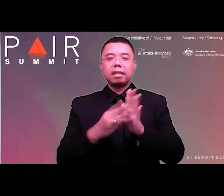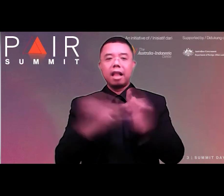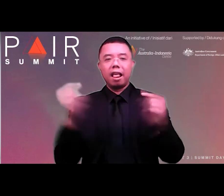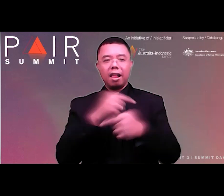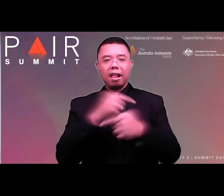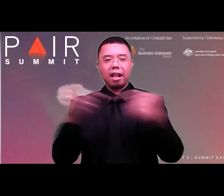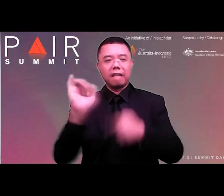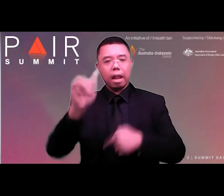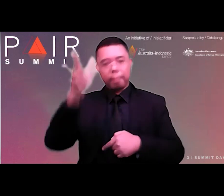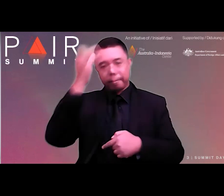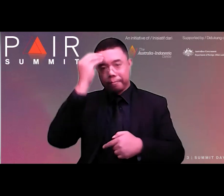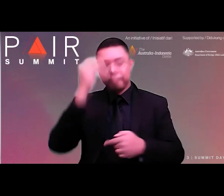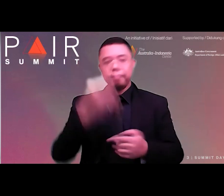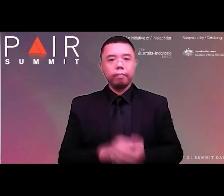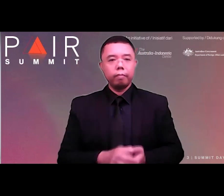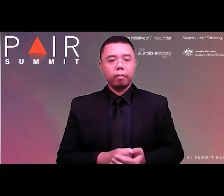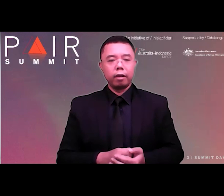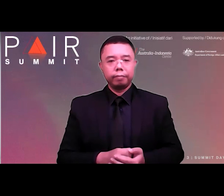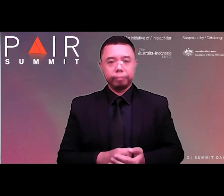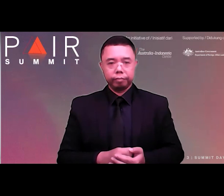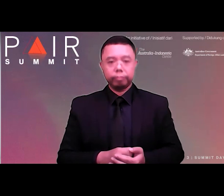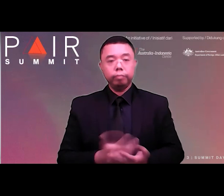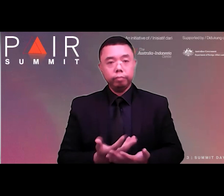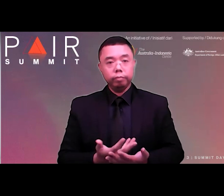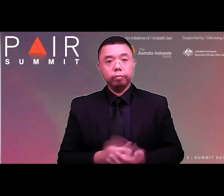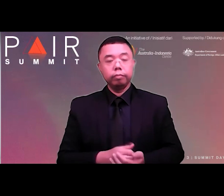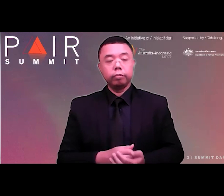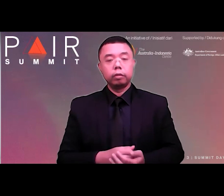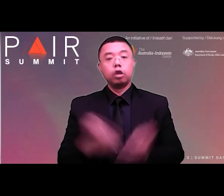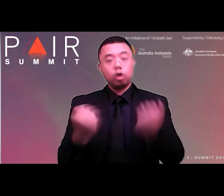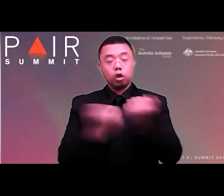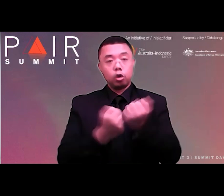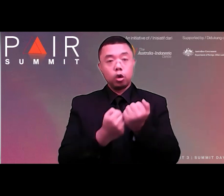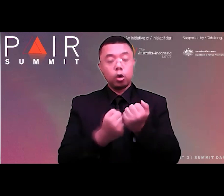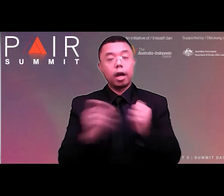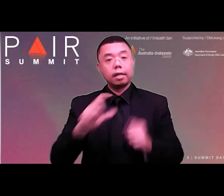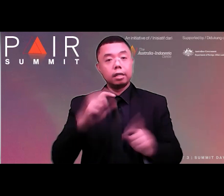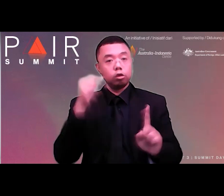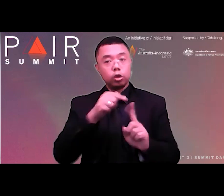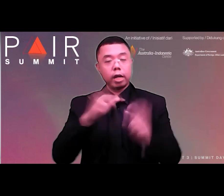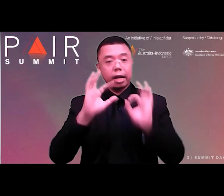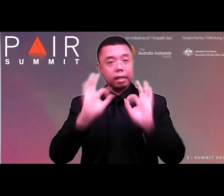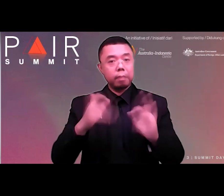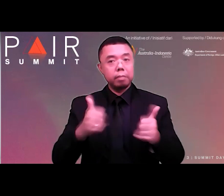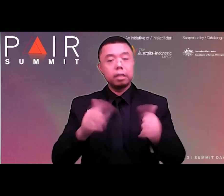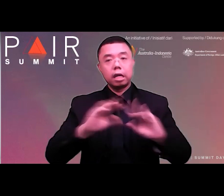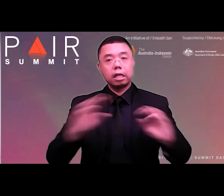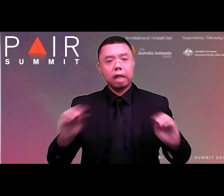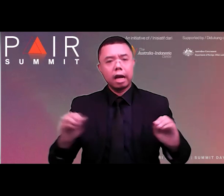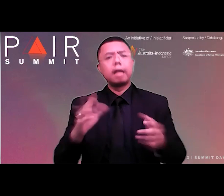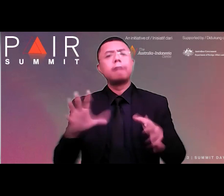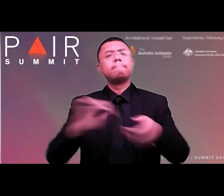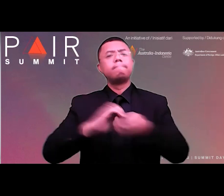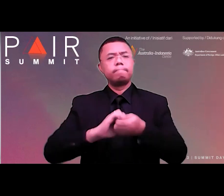This kind of targeted local assistance can only be delivered through close partnerships with trusted organisations working at the community level.